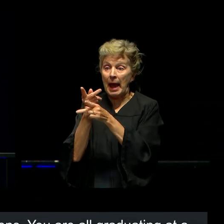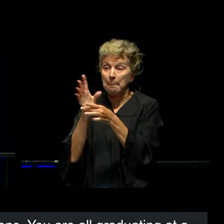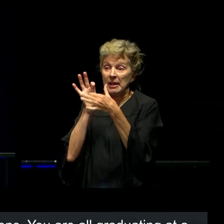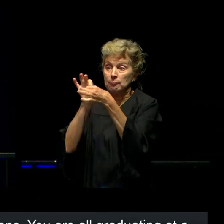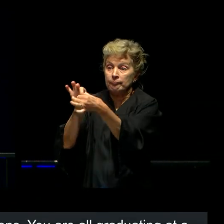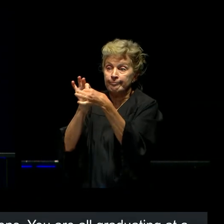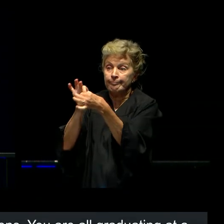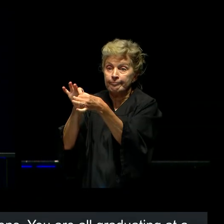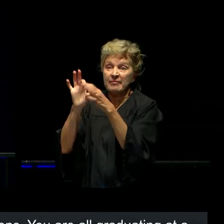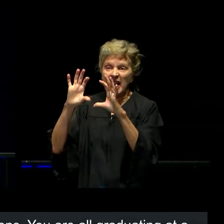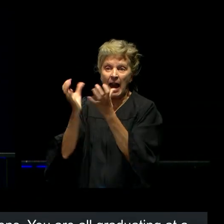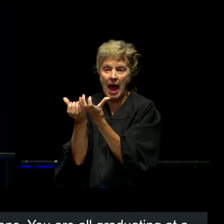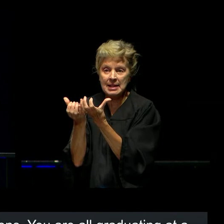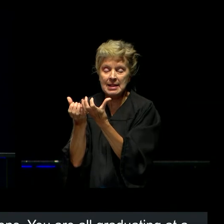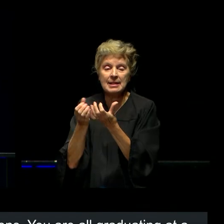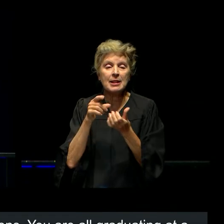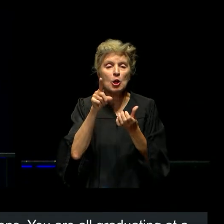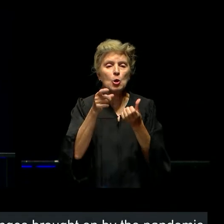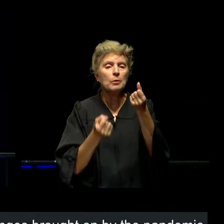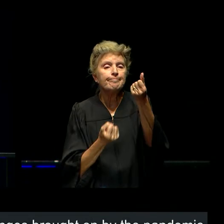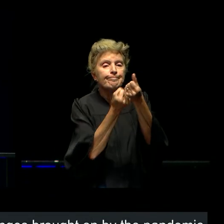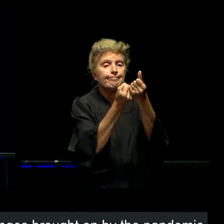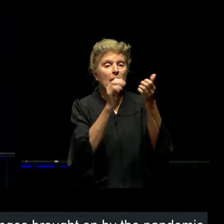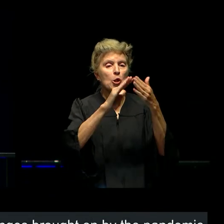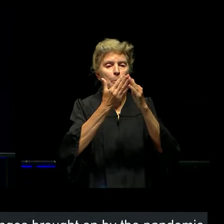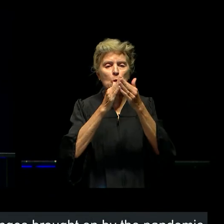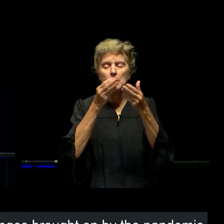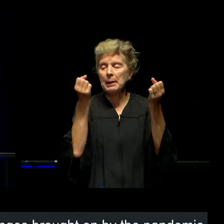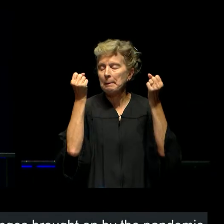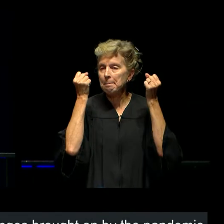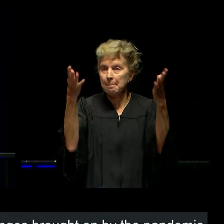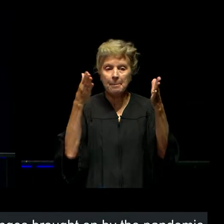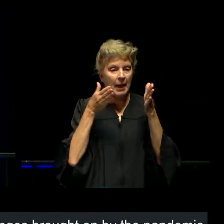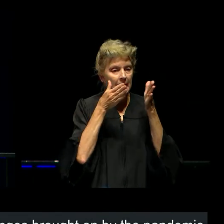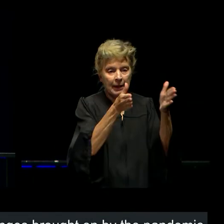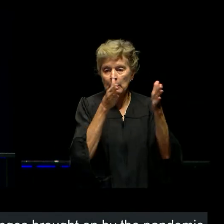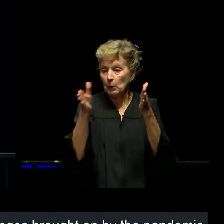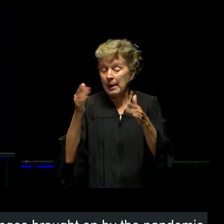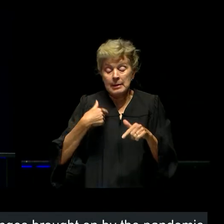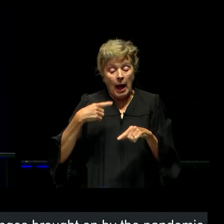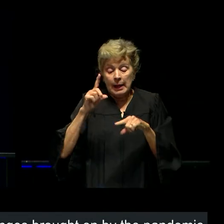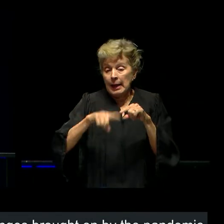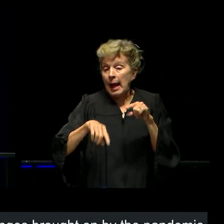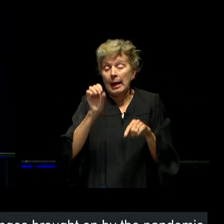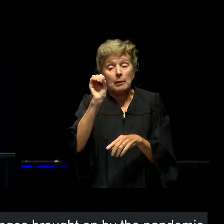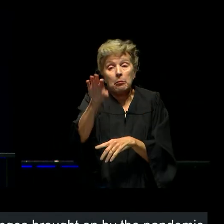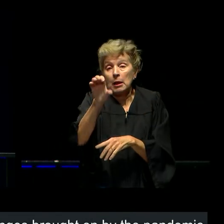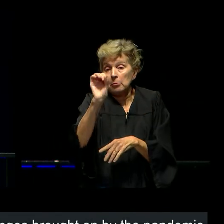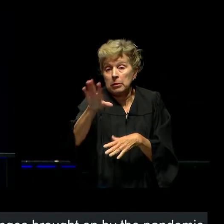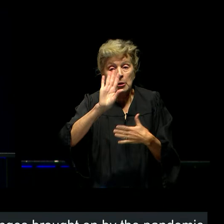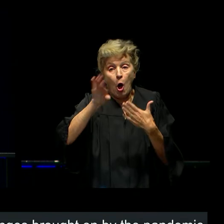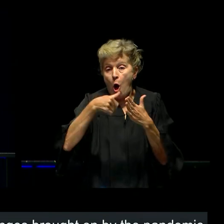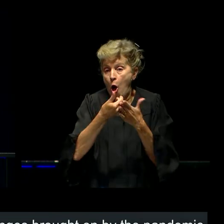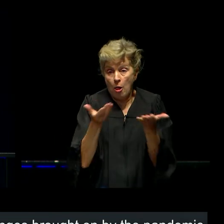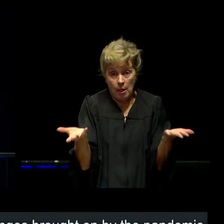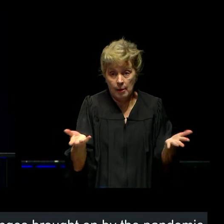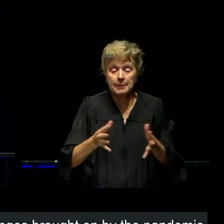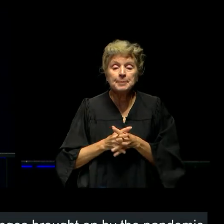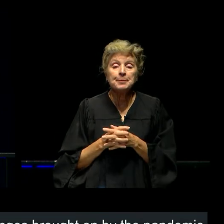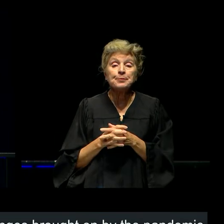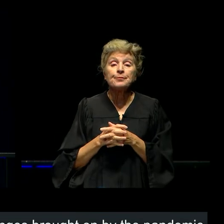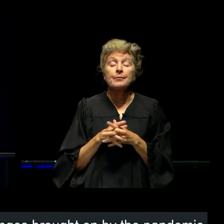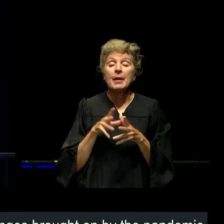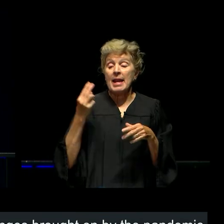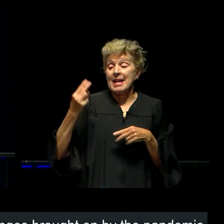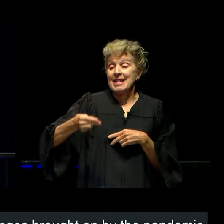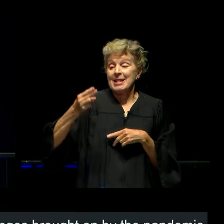and served your community in more ways than I can mention here. Milestone also, because